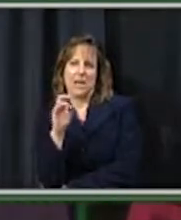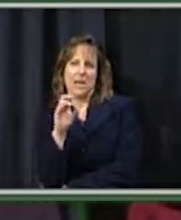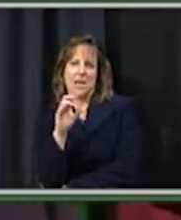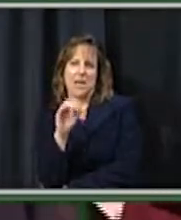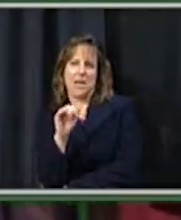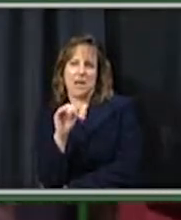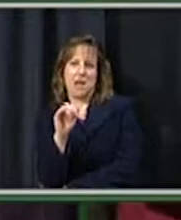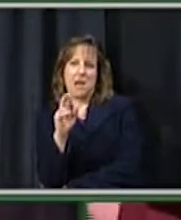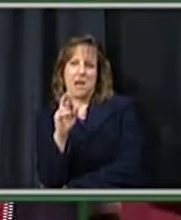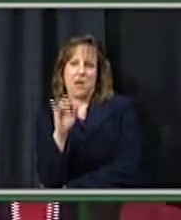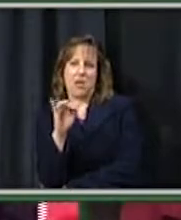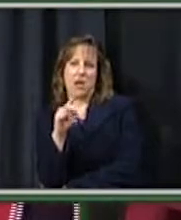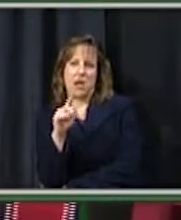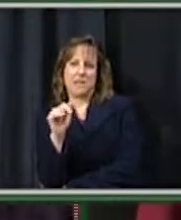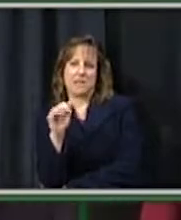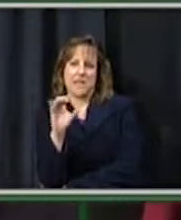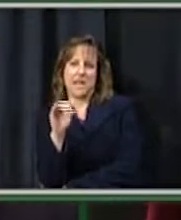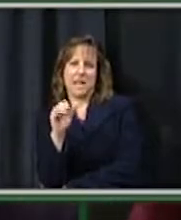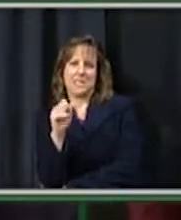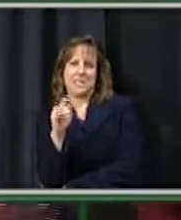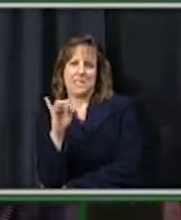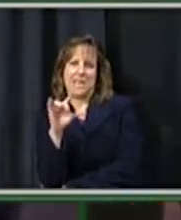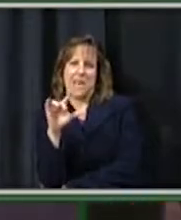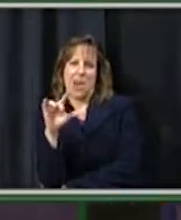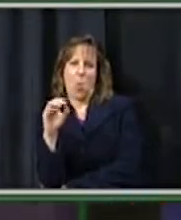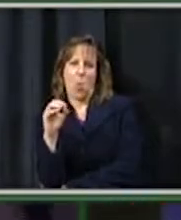Ariadna Castillo.